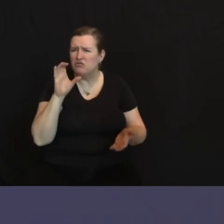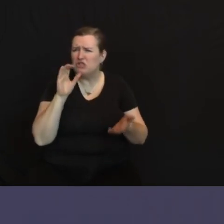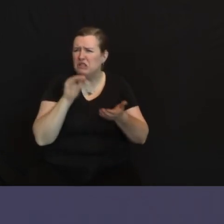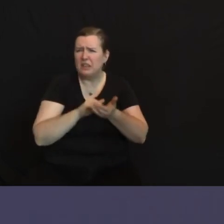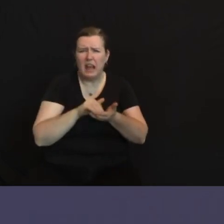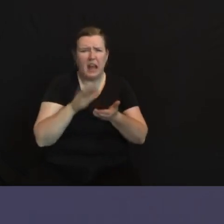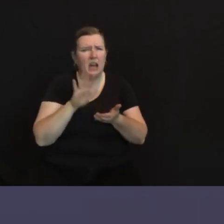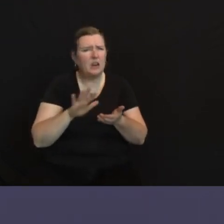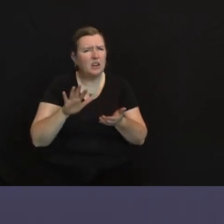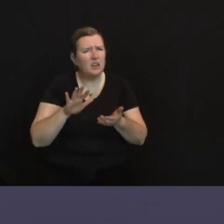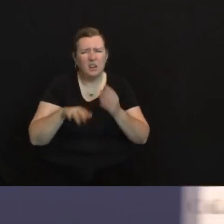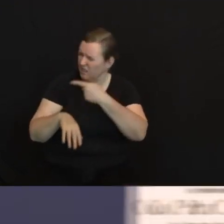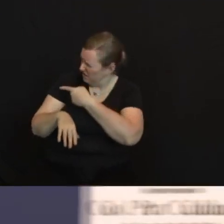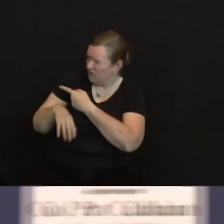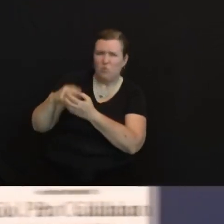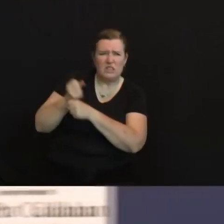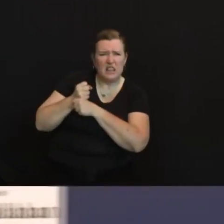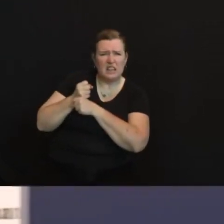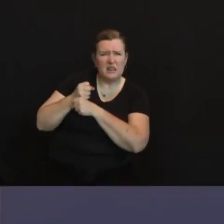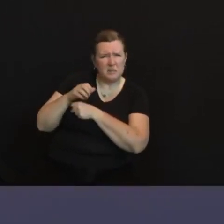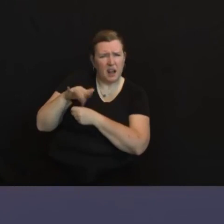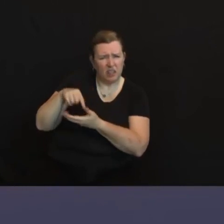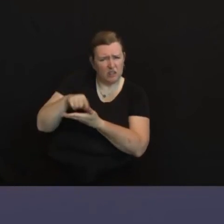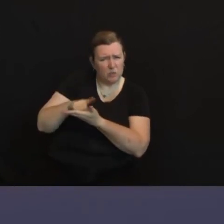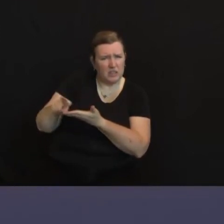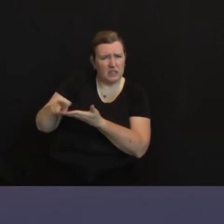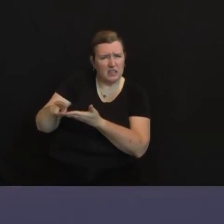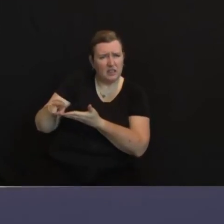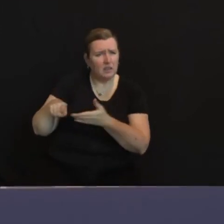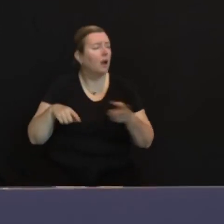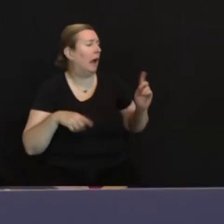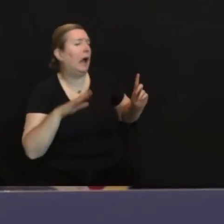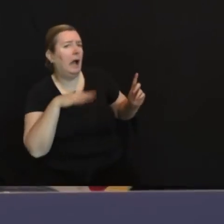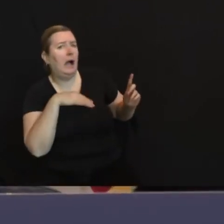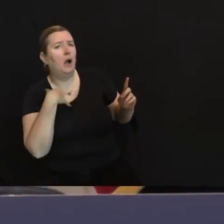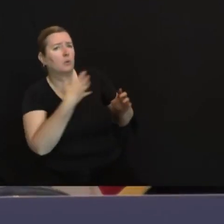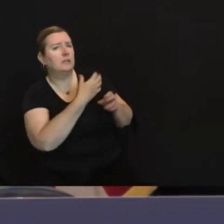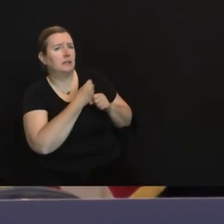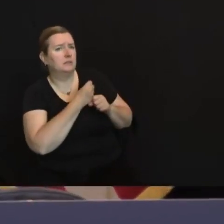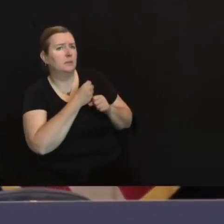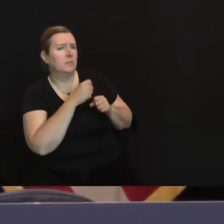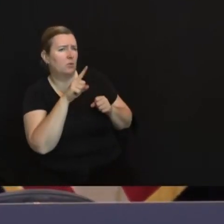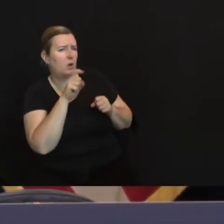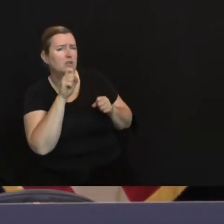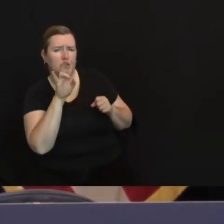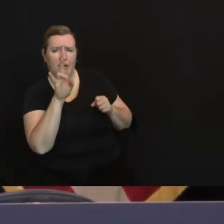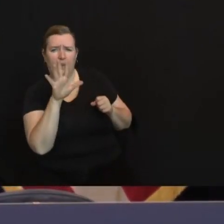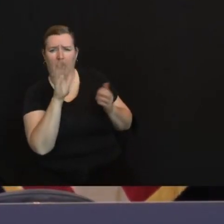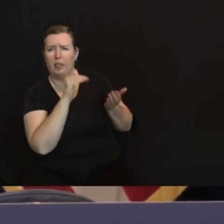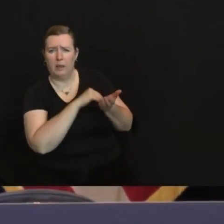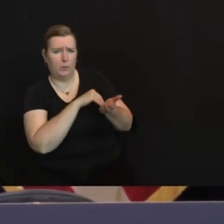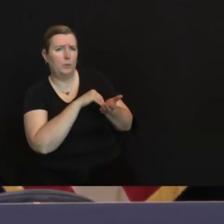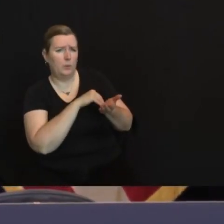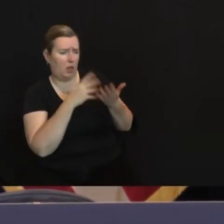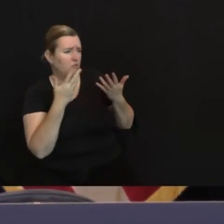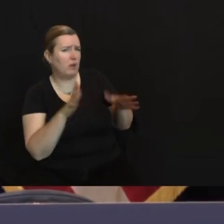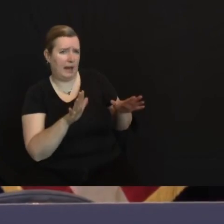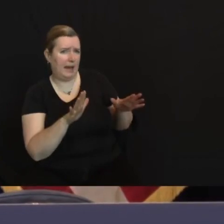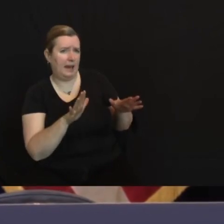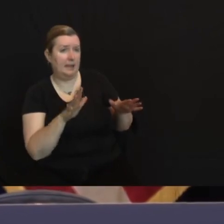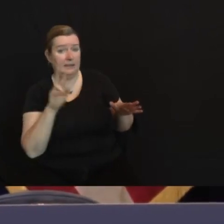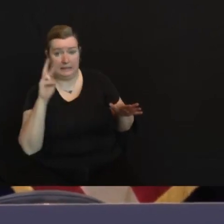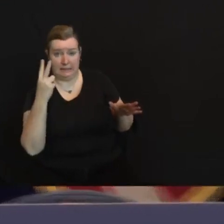you know what, I'm waiting on that answer, but we did get that first batch of You got the first batch in? 175,000. Ultimately, I think it's And they have been